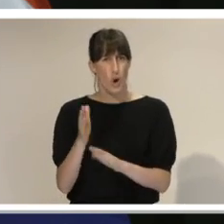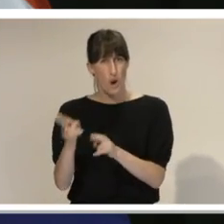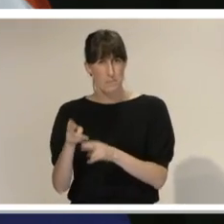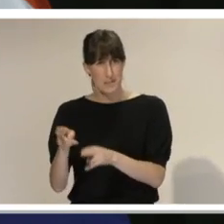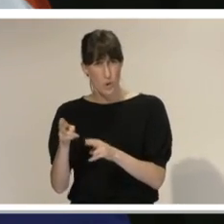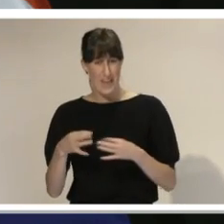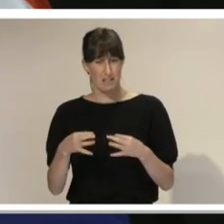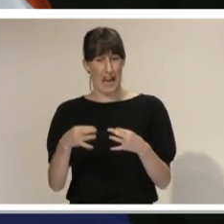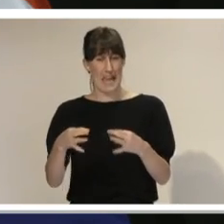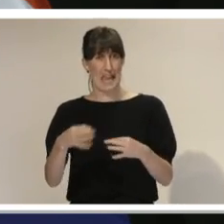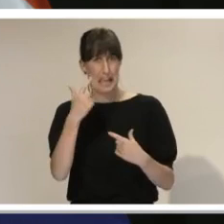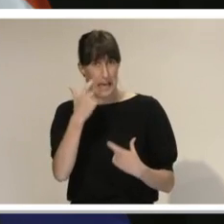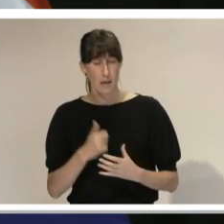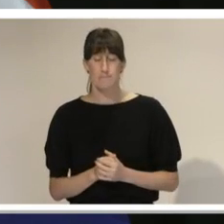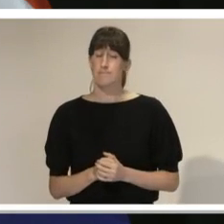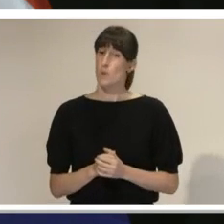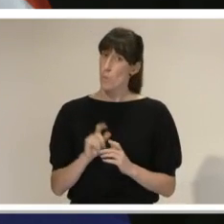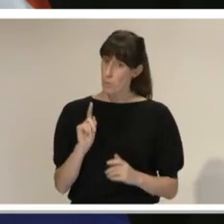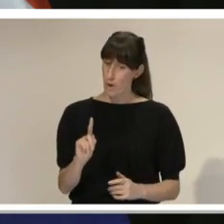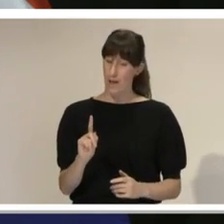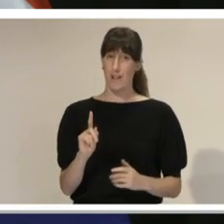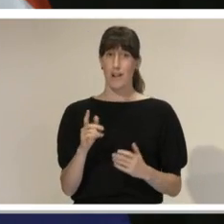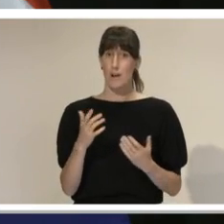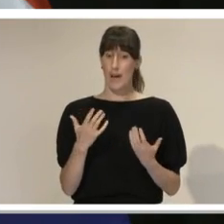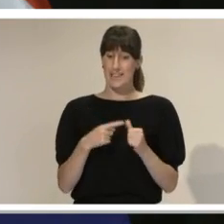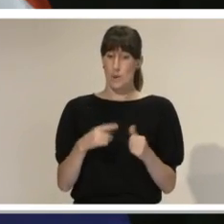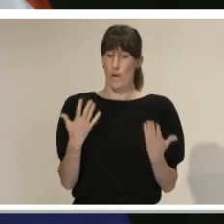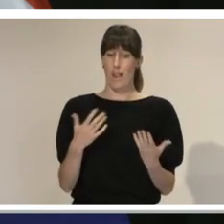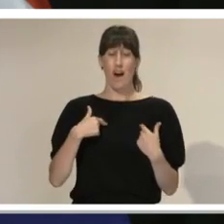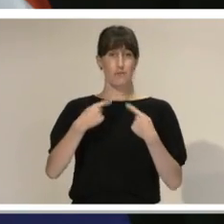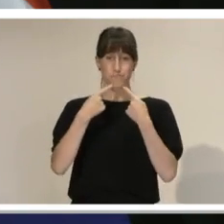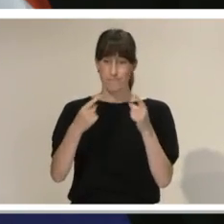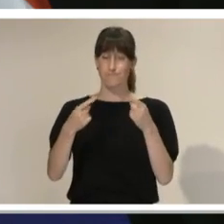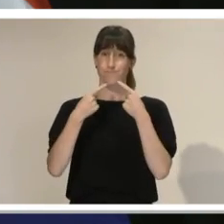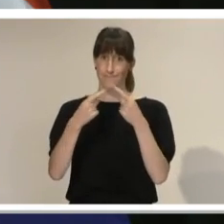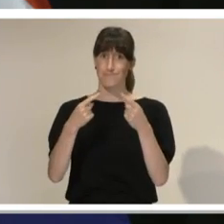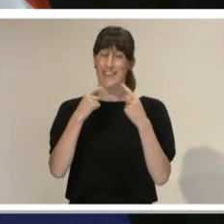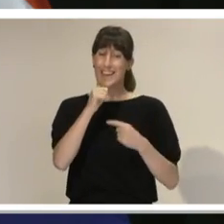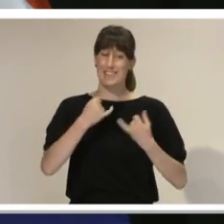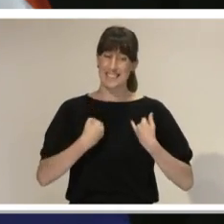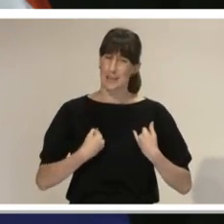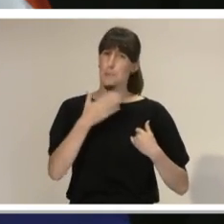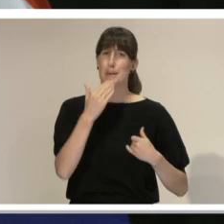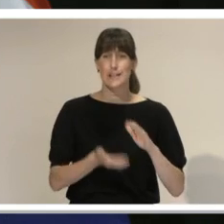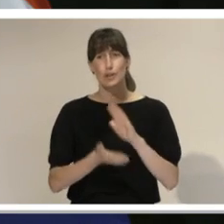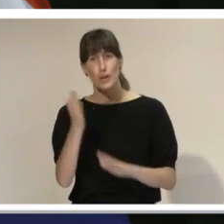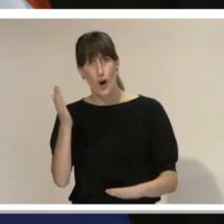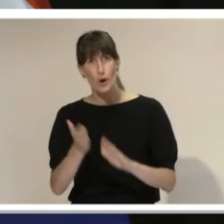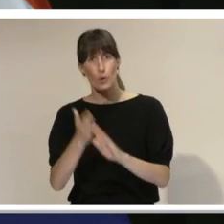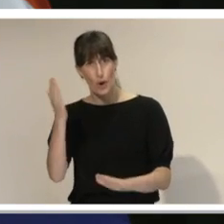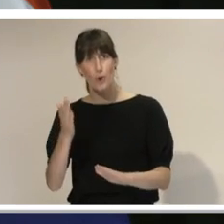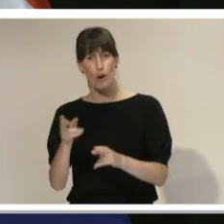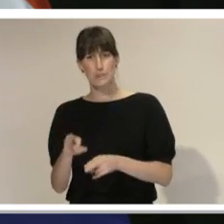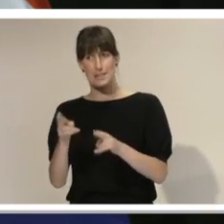encouraging people to seek care in a timely way and avoid, especially if it's something like chest pain